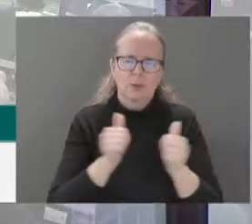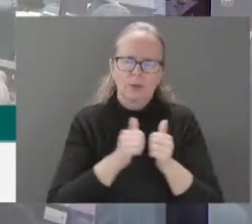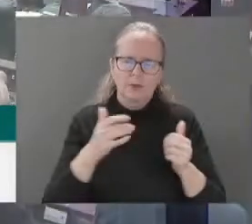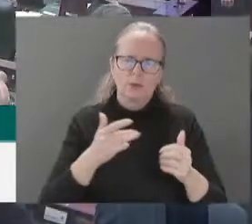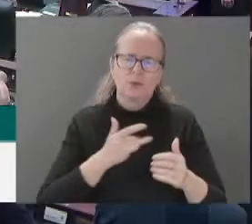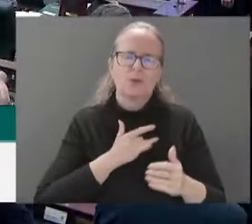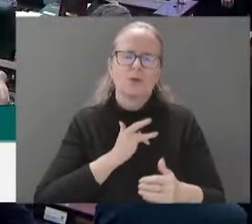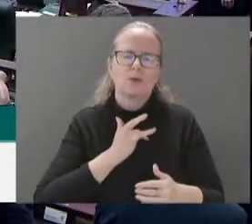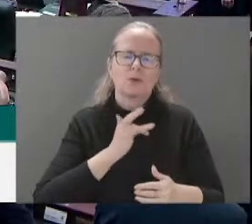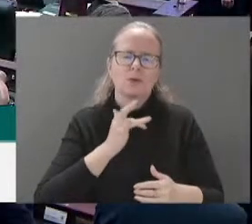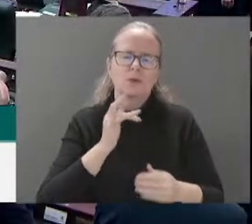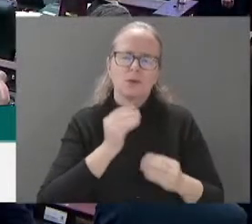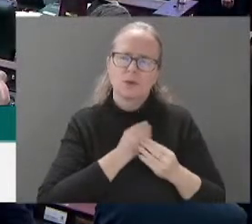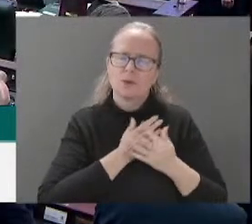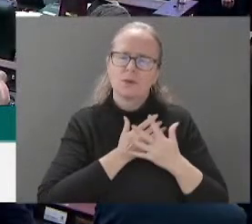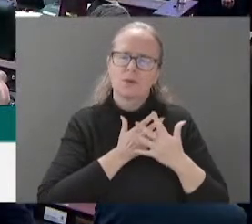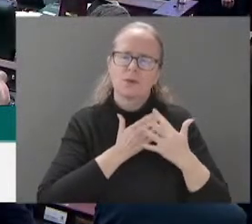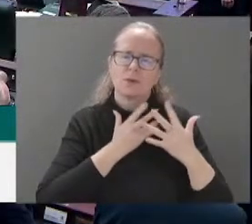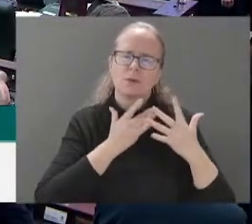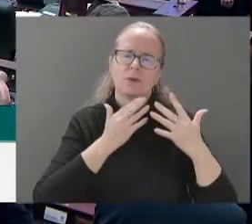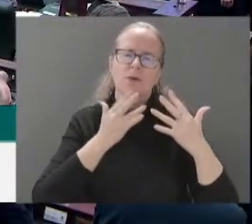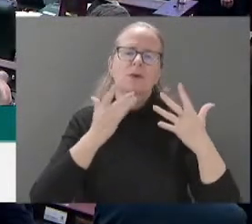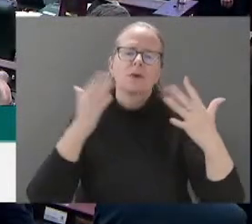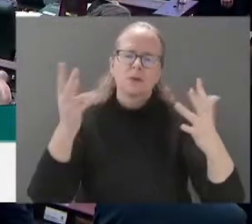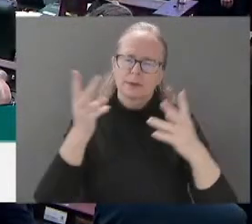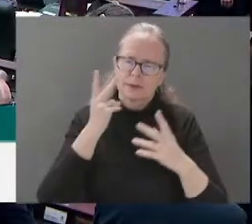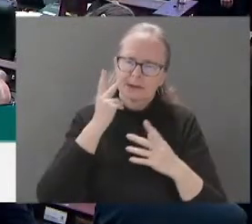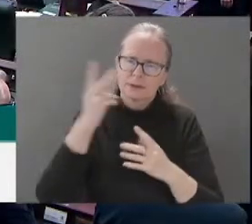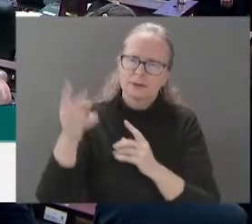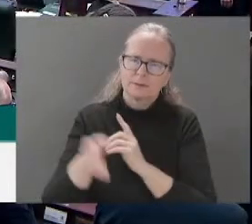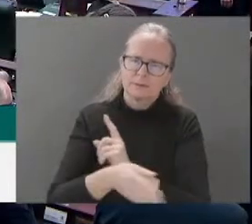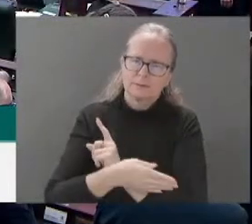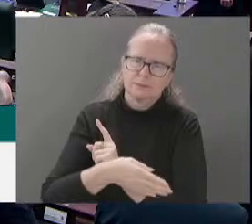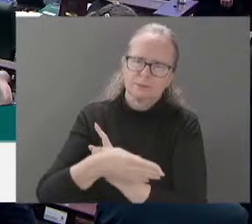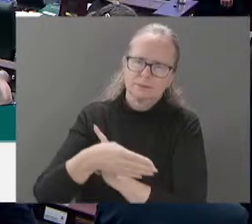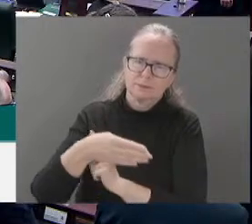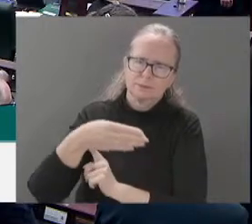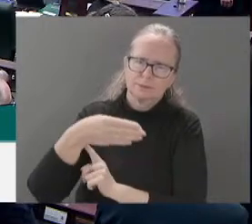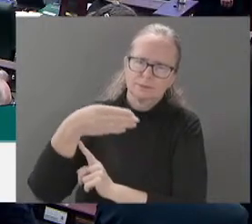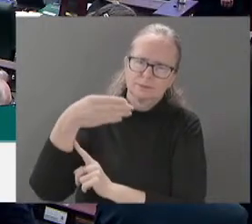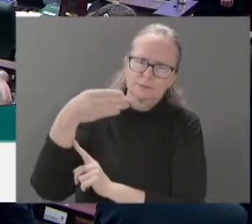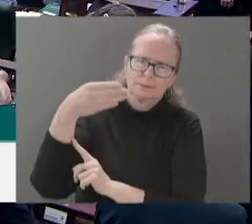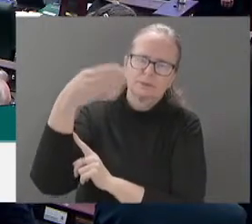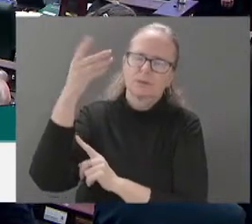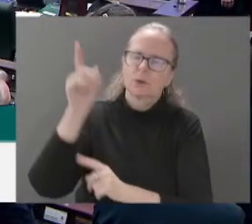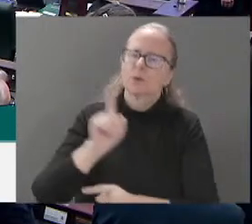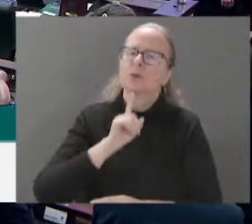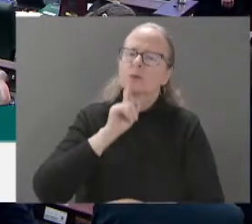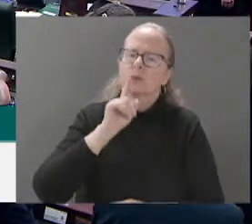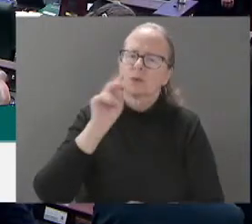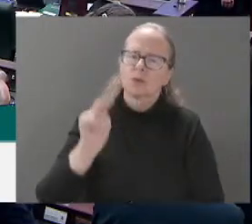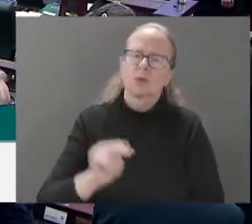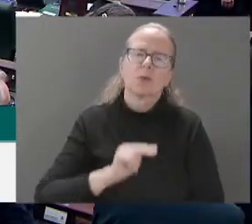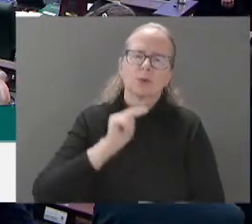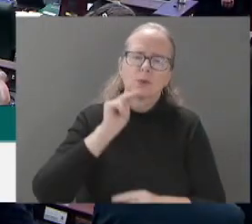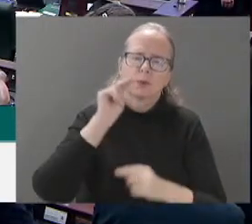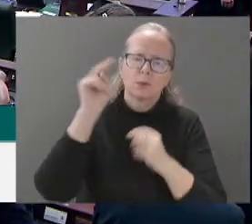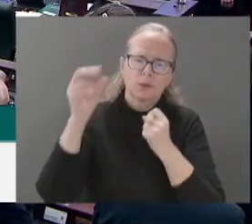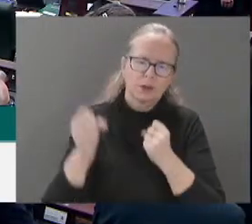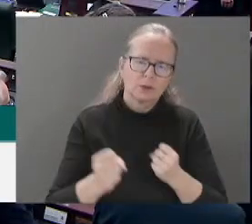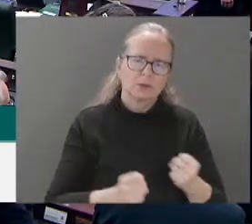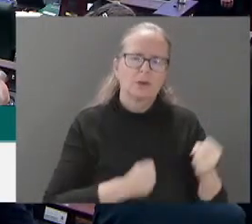can Hearts we see the of strong